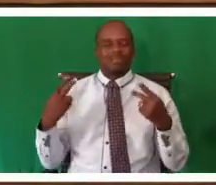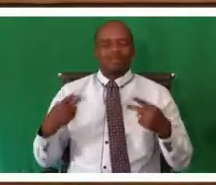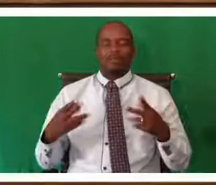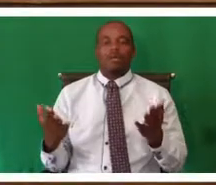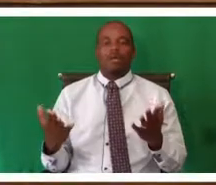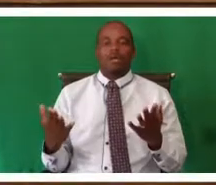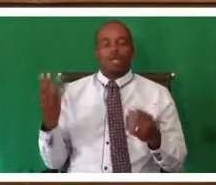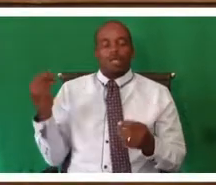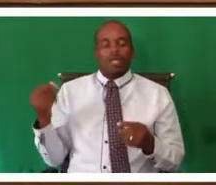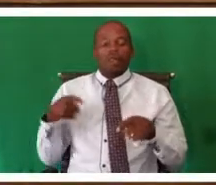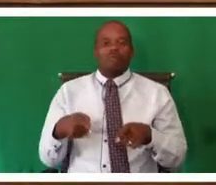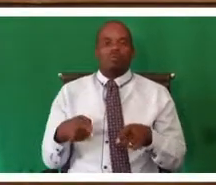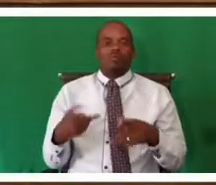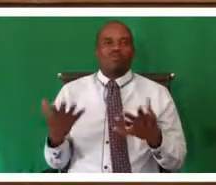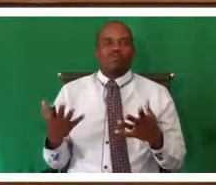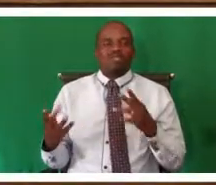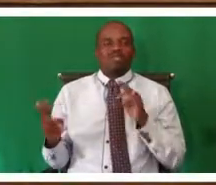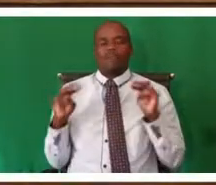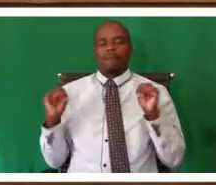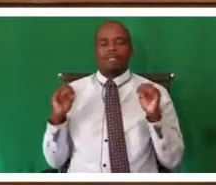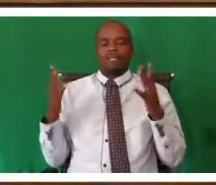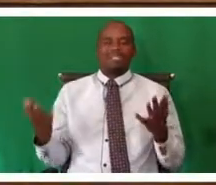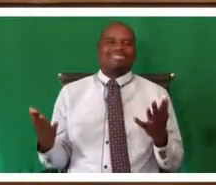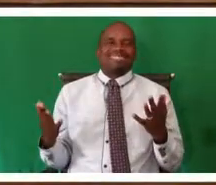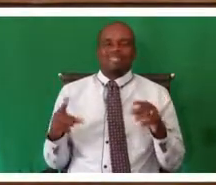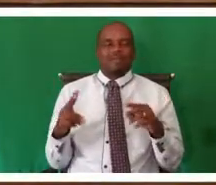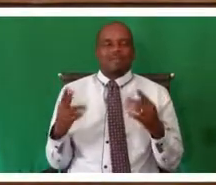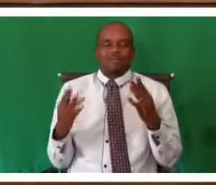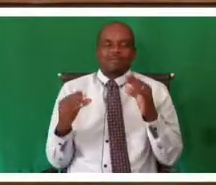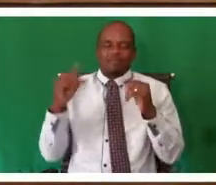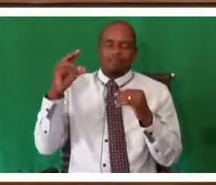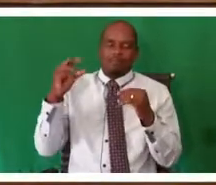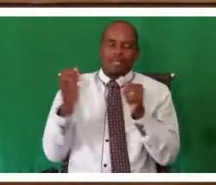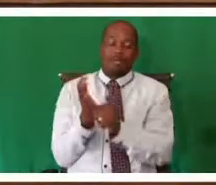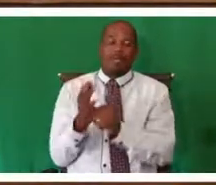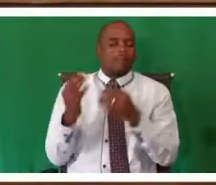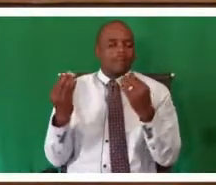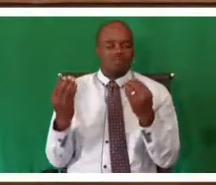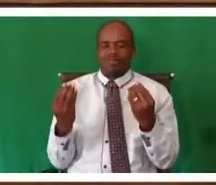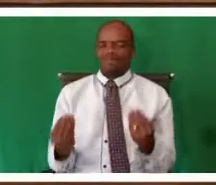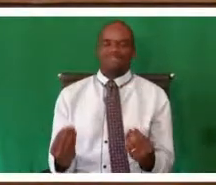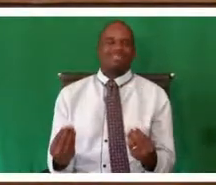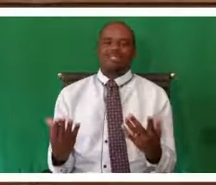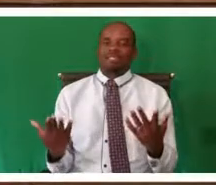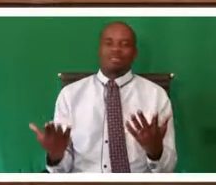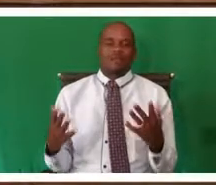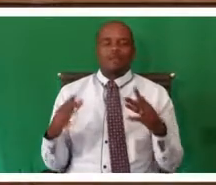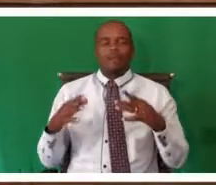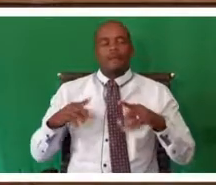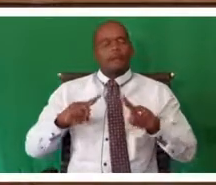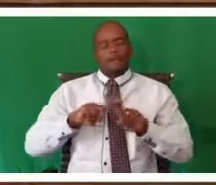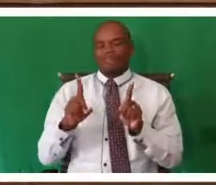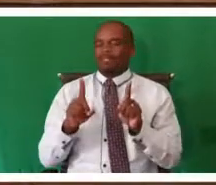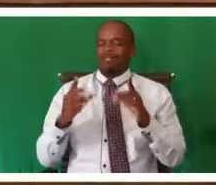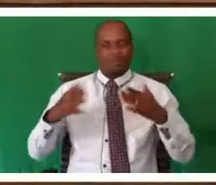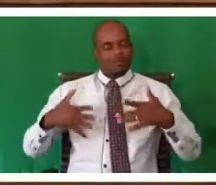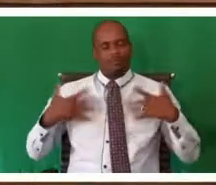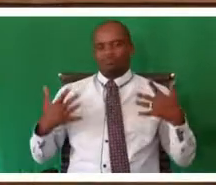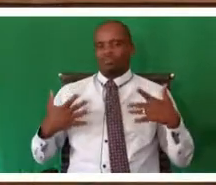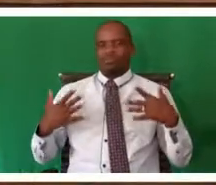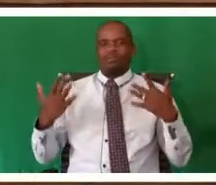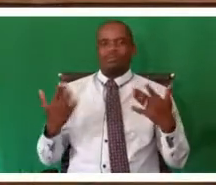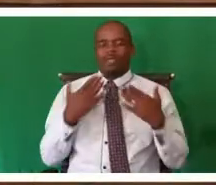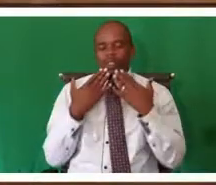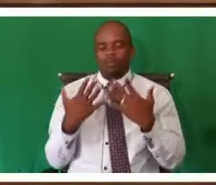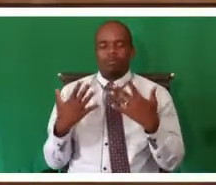could only manage to take 24 of them. It was not an easy task, but we are grateful that we managed to get through